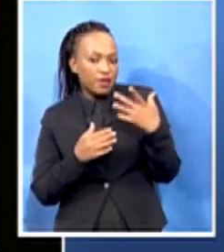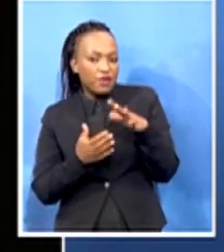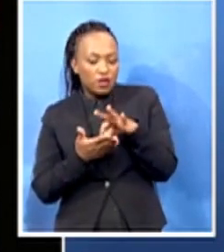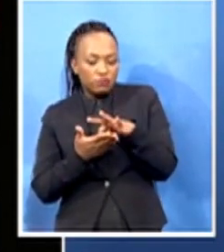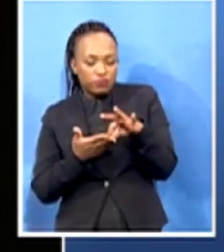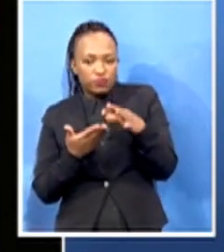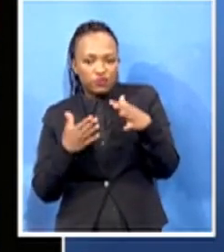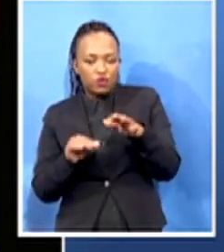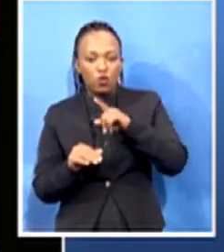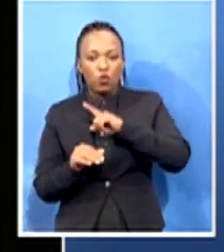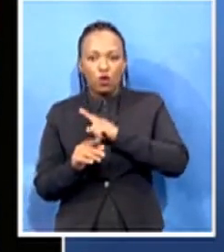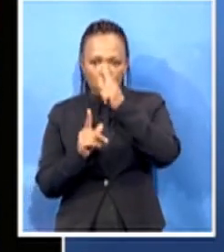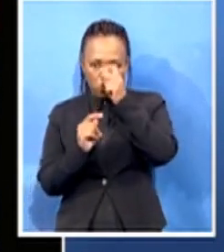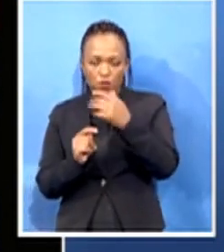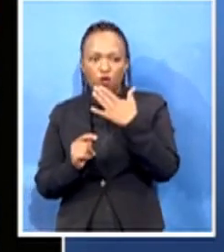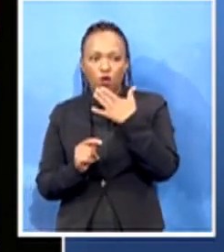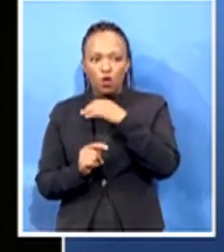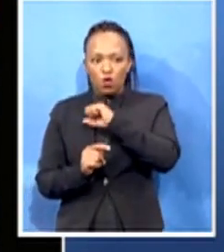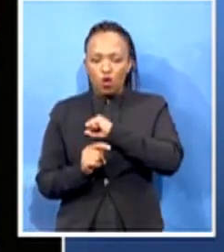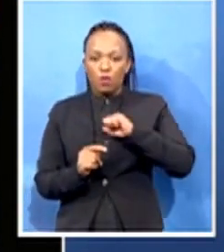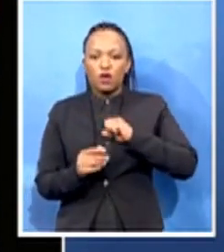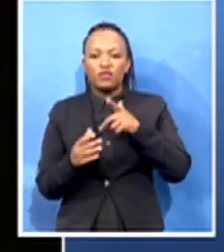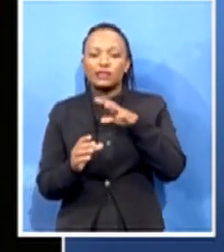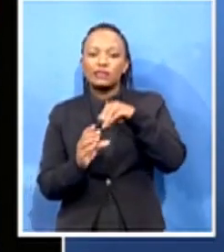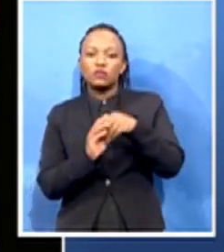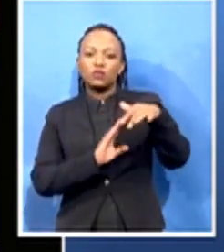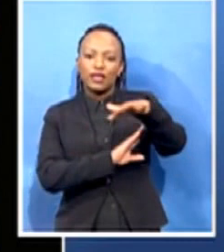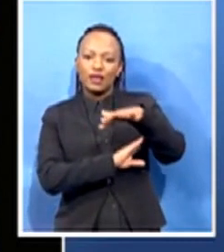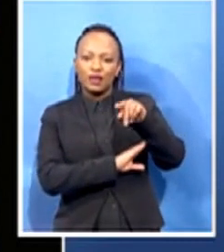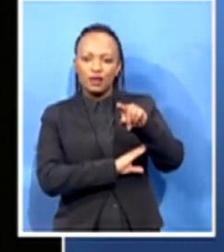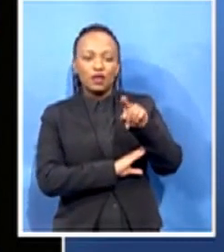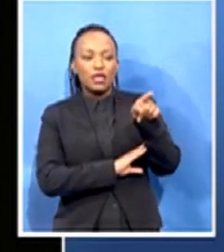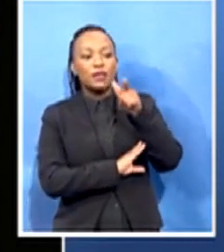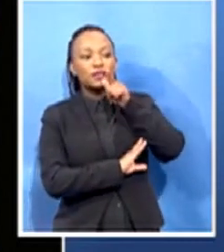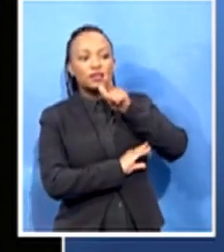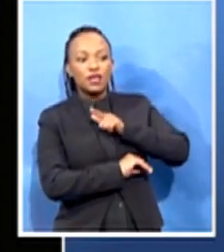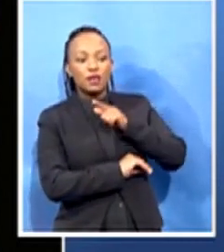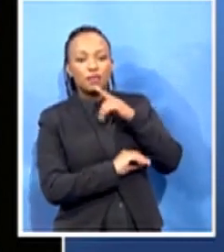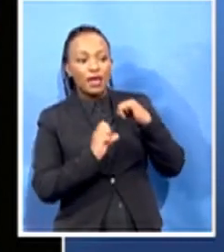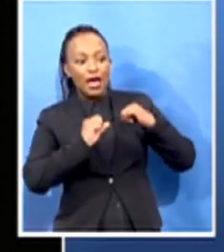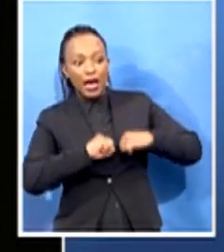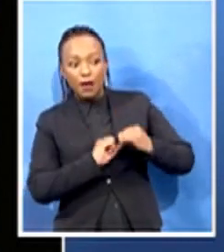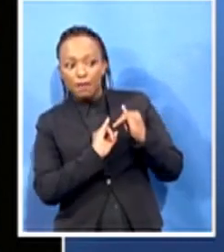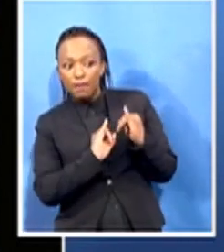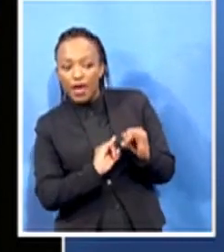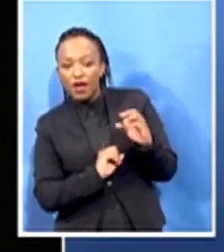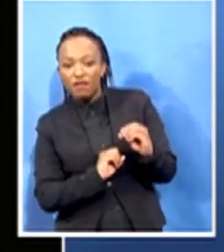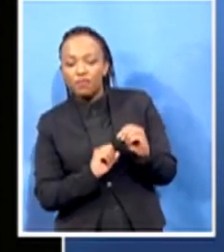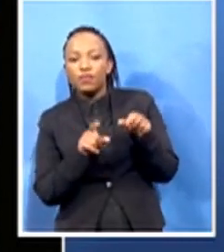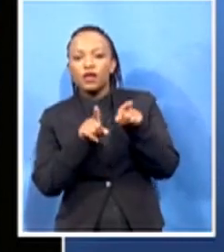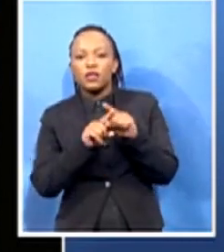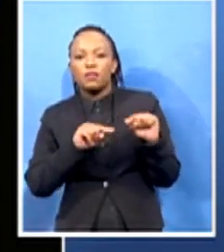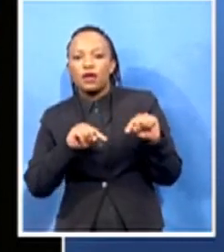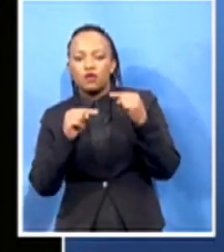sure he come from that area. And then he must tell me whether that agreement is bad. Even the very same agreement that we are signing today or tomorrow